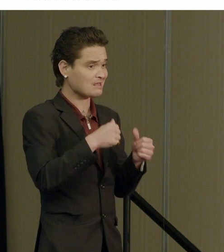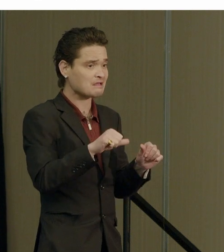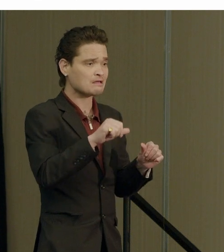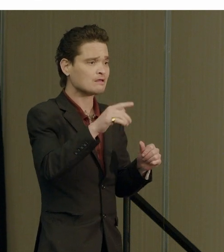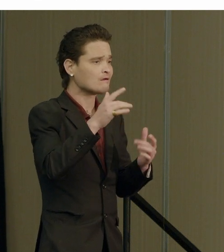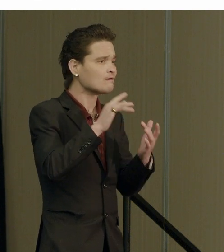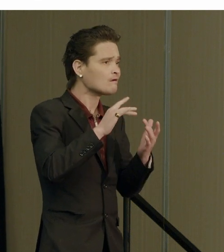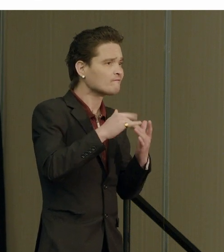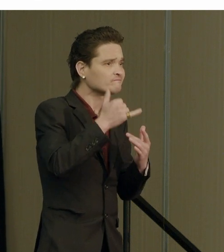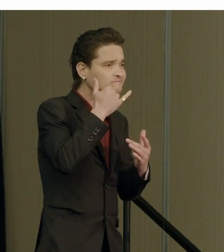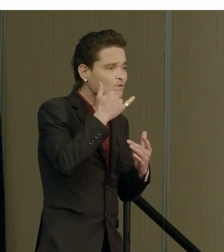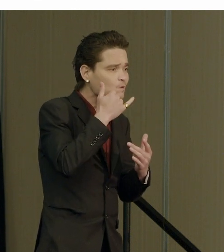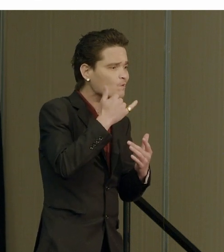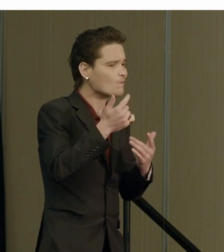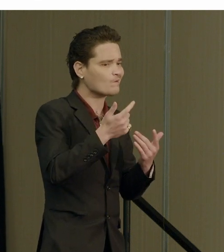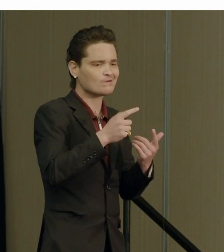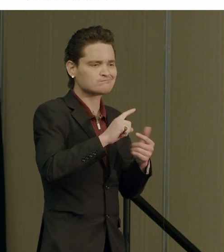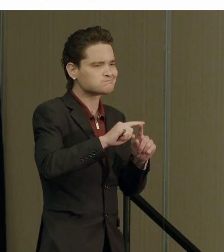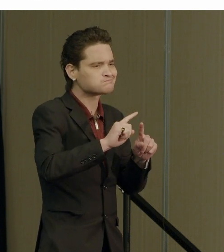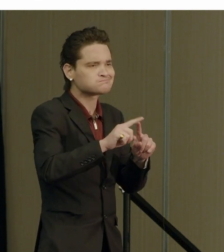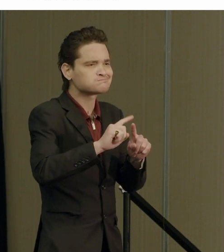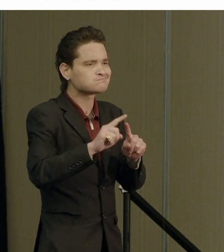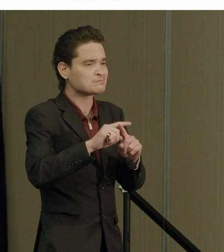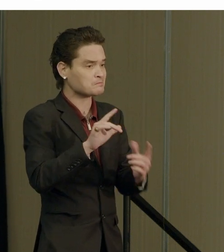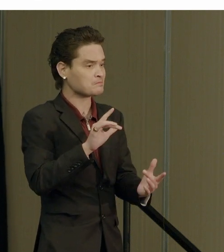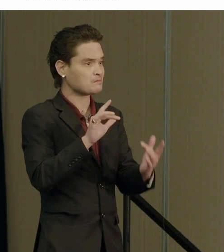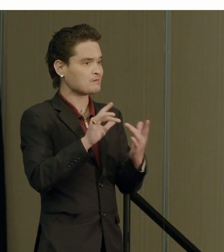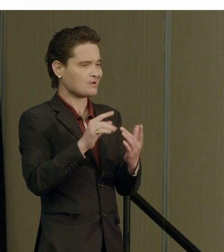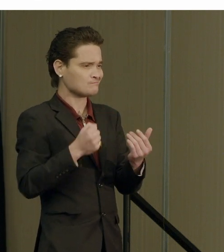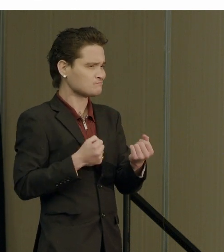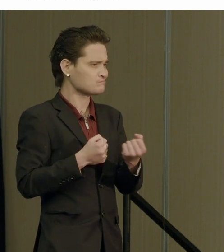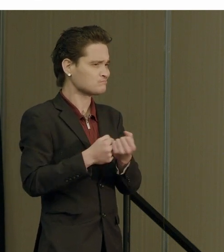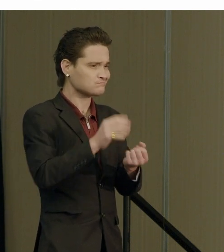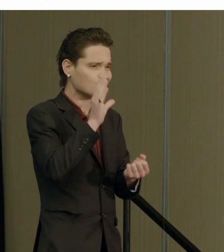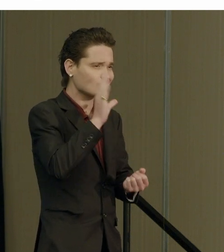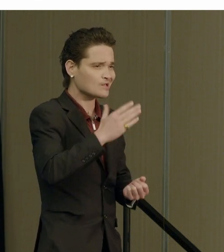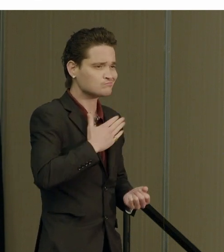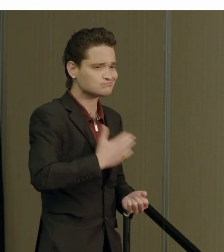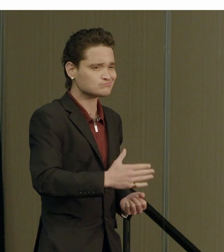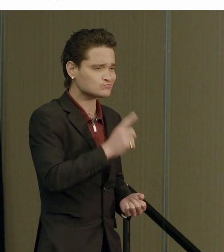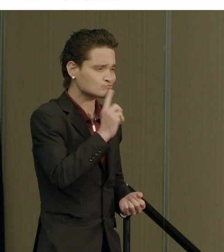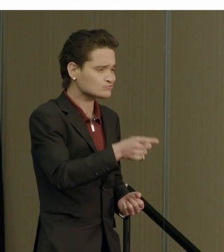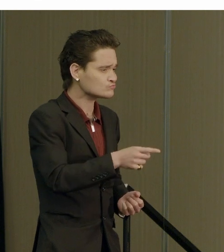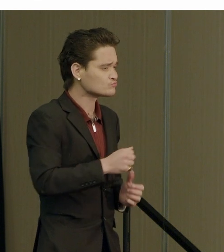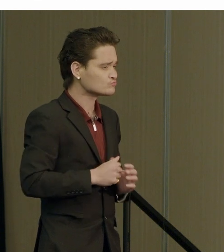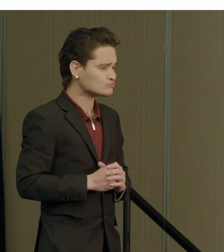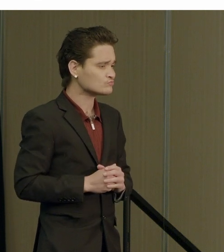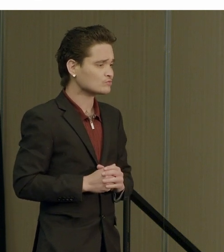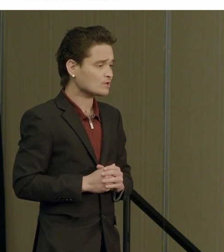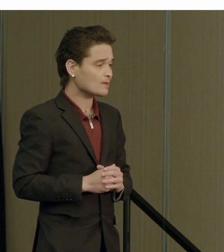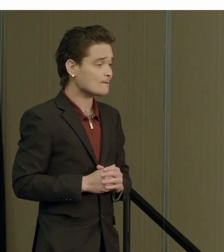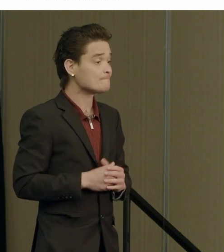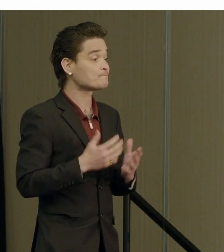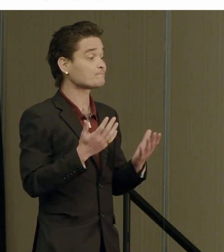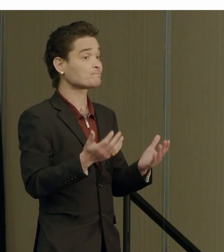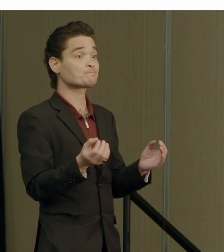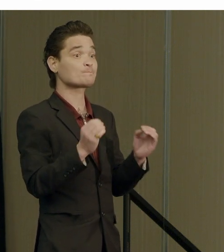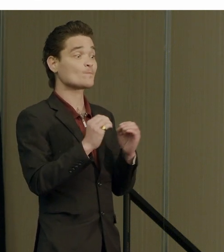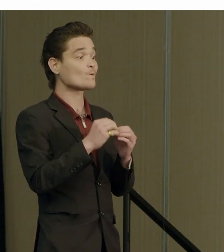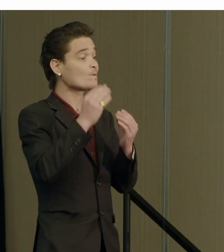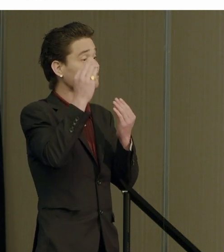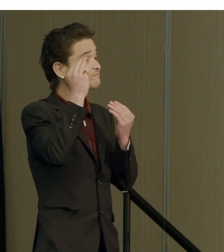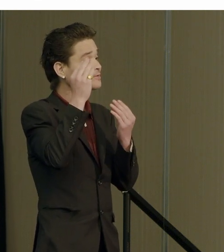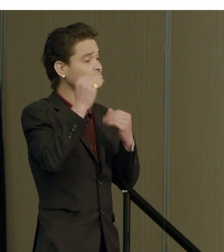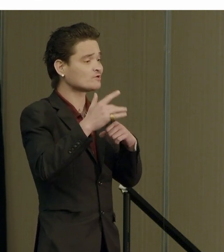So this is our big kickoff, but we've got a lot more sessions planned for this week. So just later today, we've got accessibility in RFPs and SOWs.